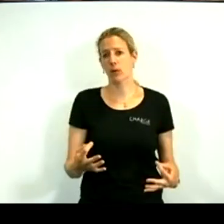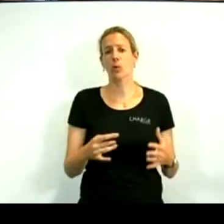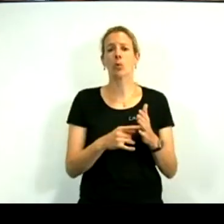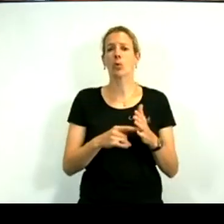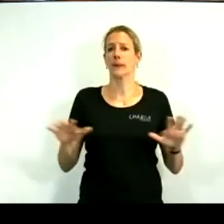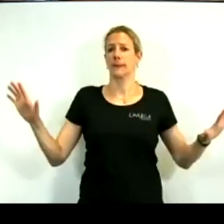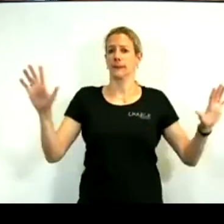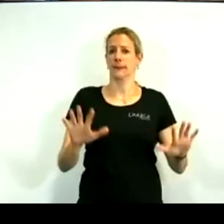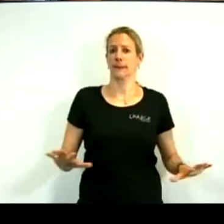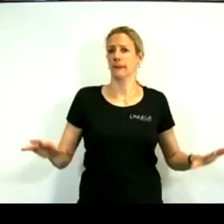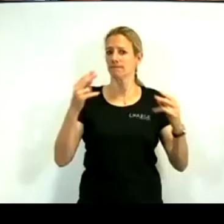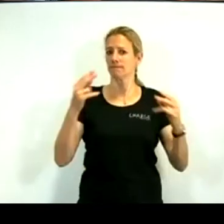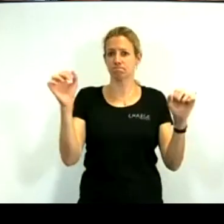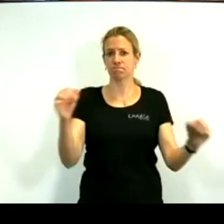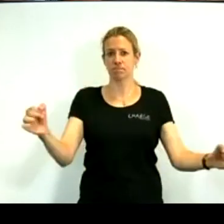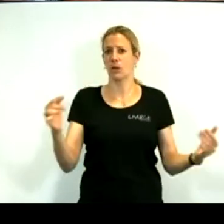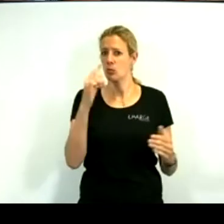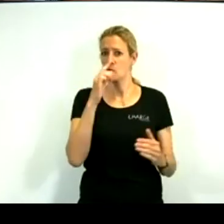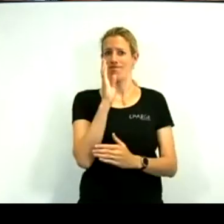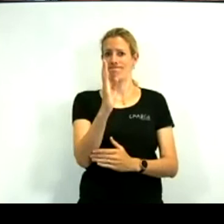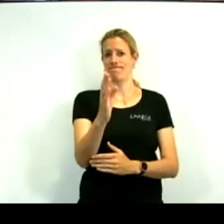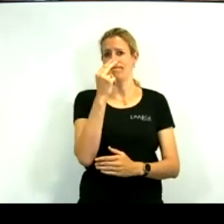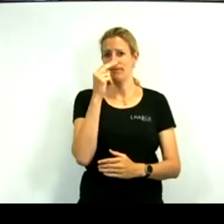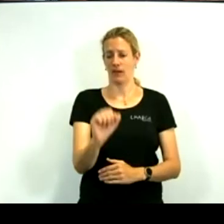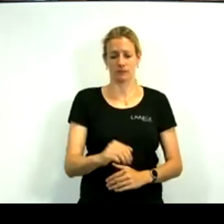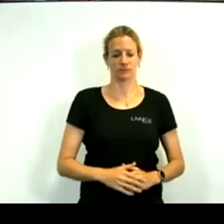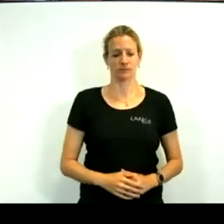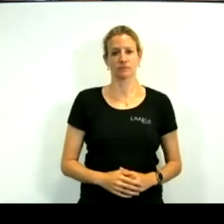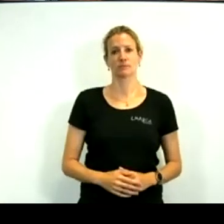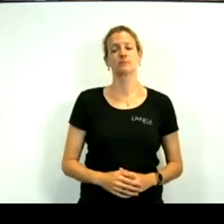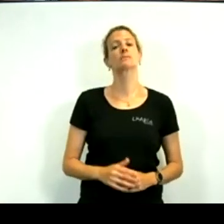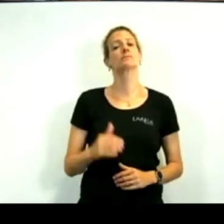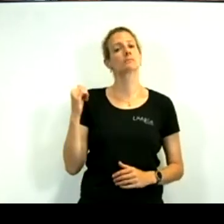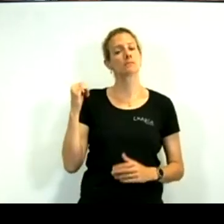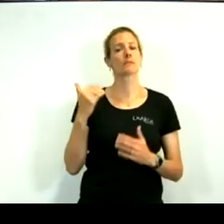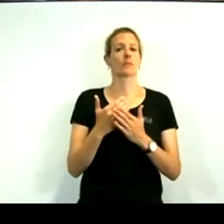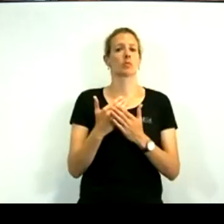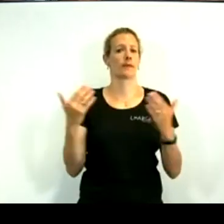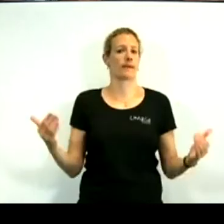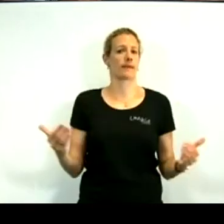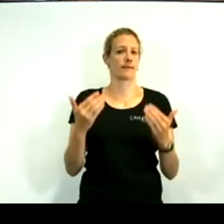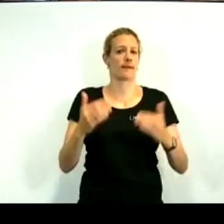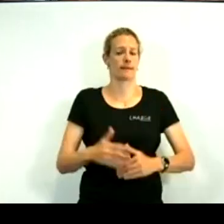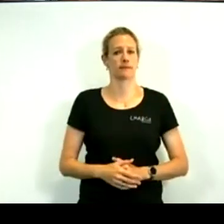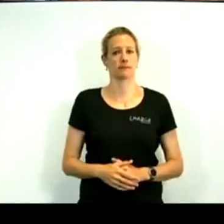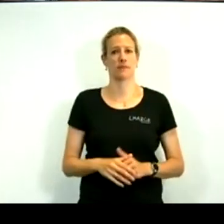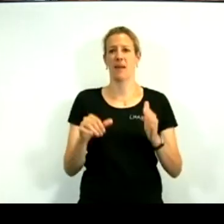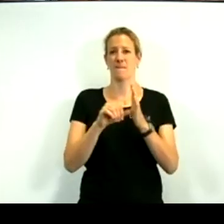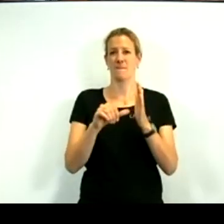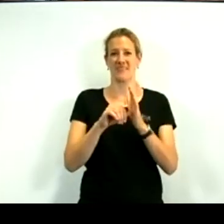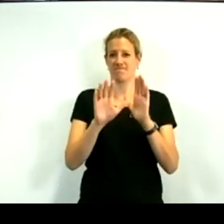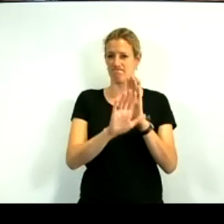next picture shows a simulation of the opposite. Here, the peripheral field is